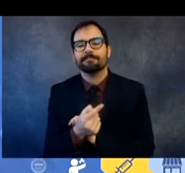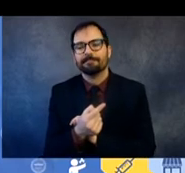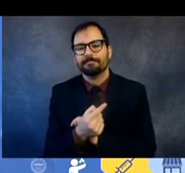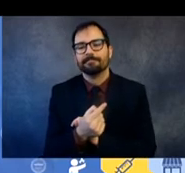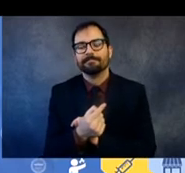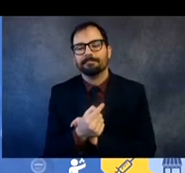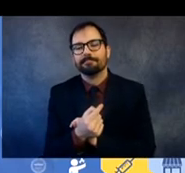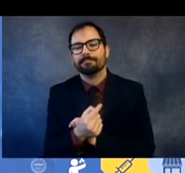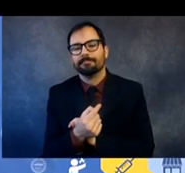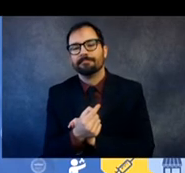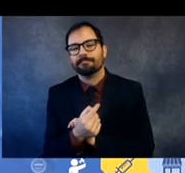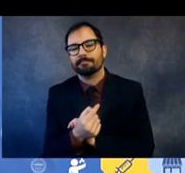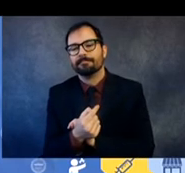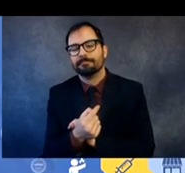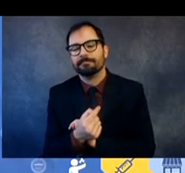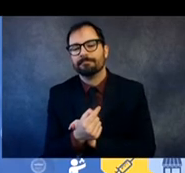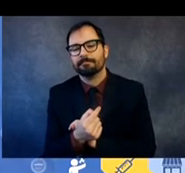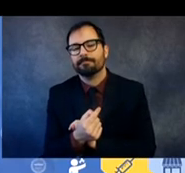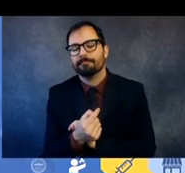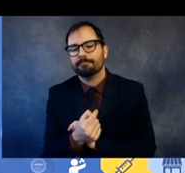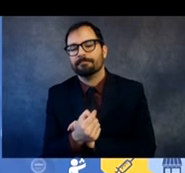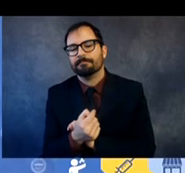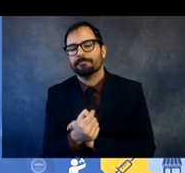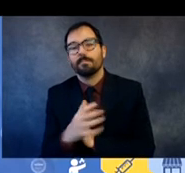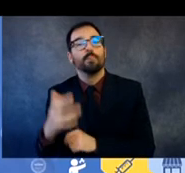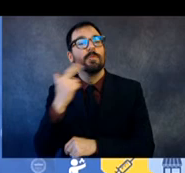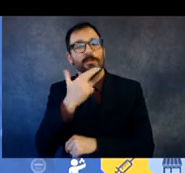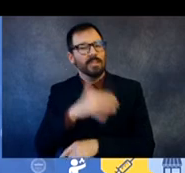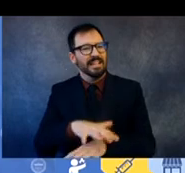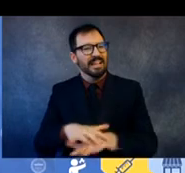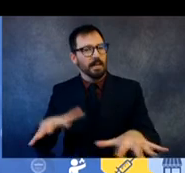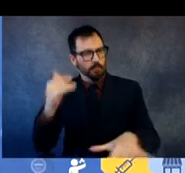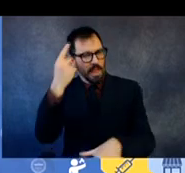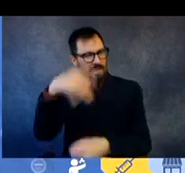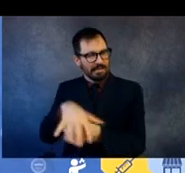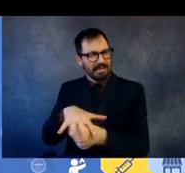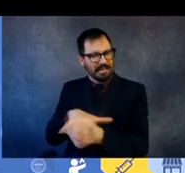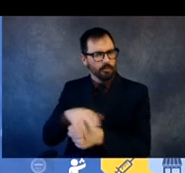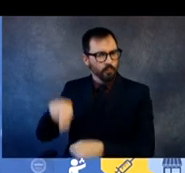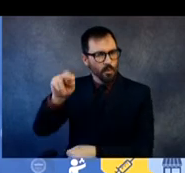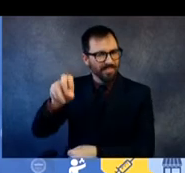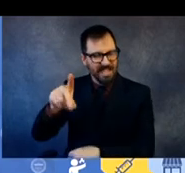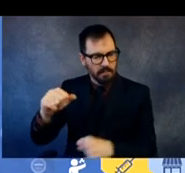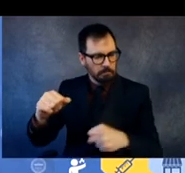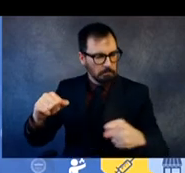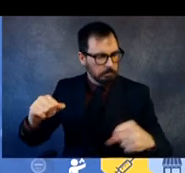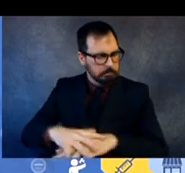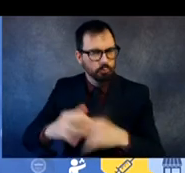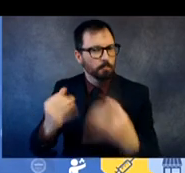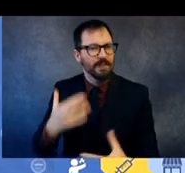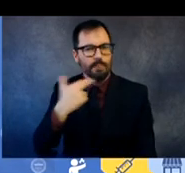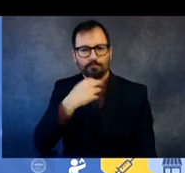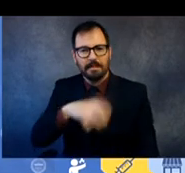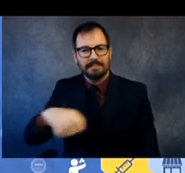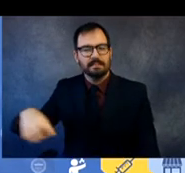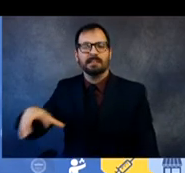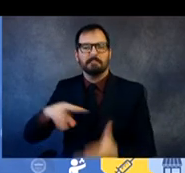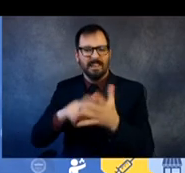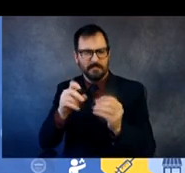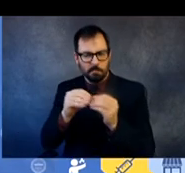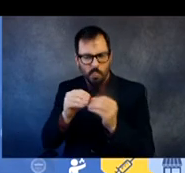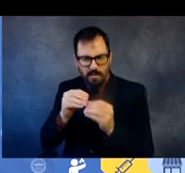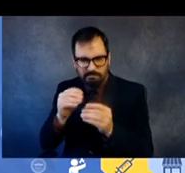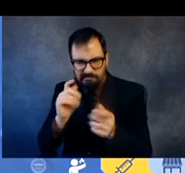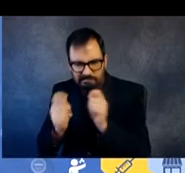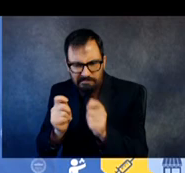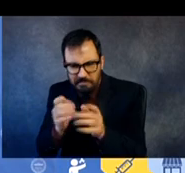a lot of restaurants and a small number of spaces in the North End. So part of it is to be able to extend the time frame for restaurants